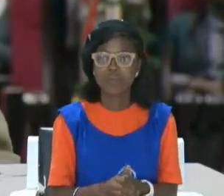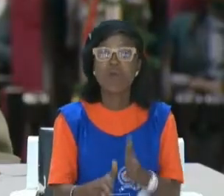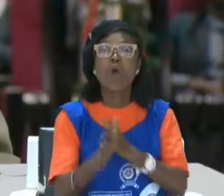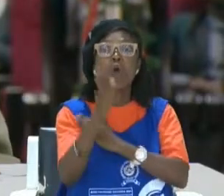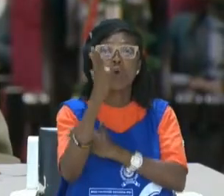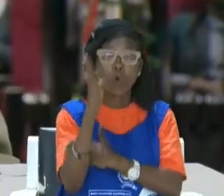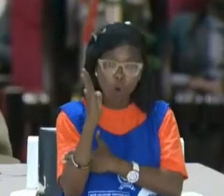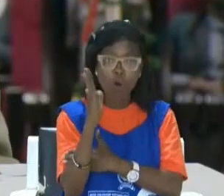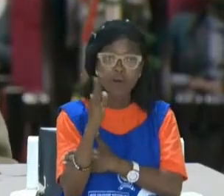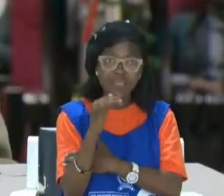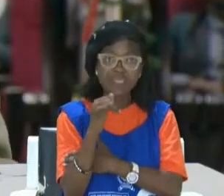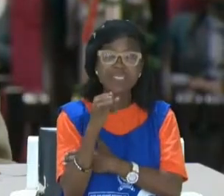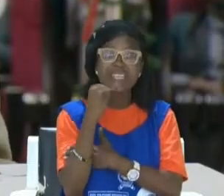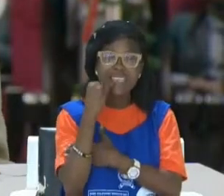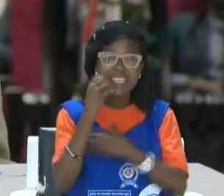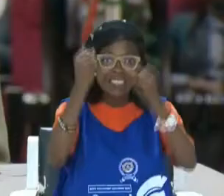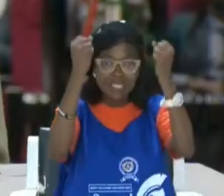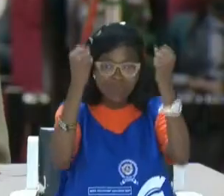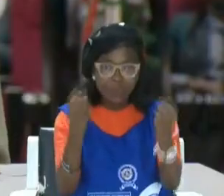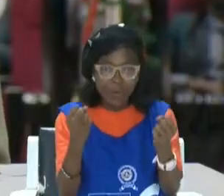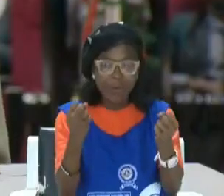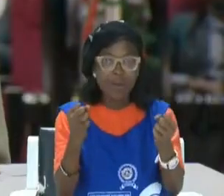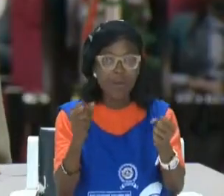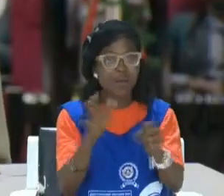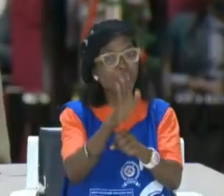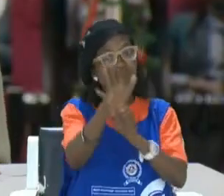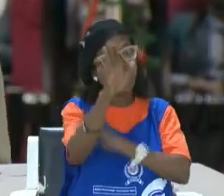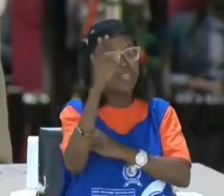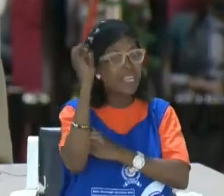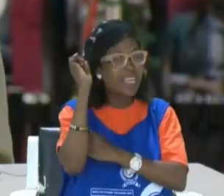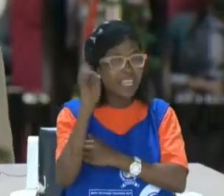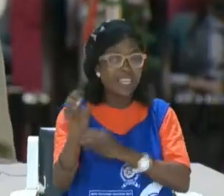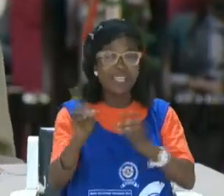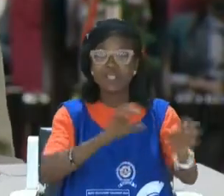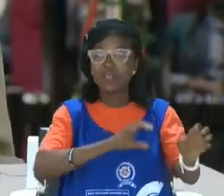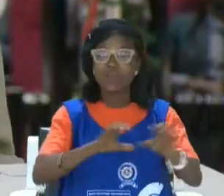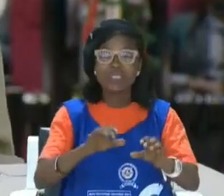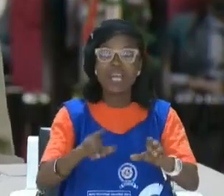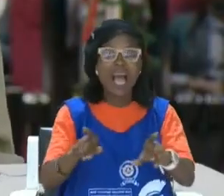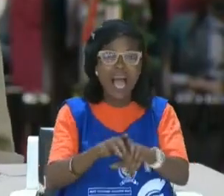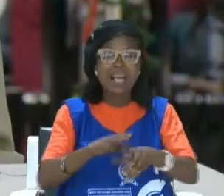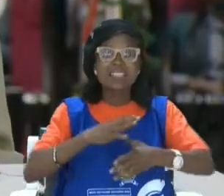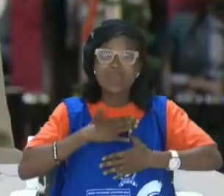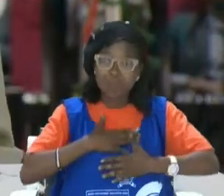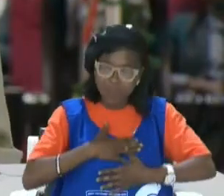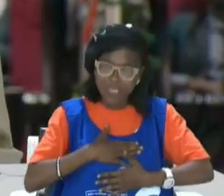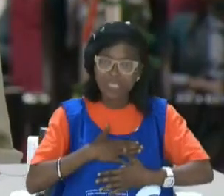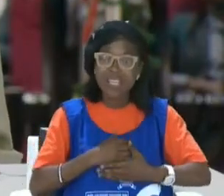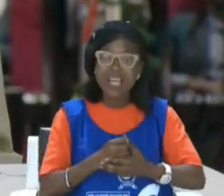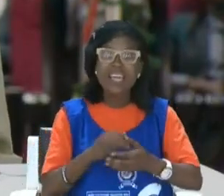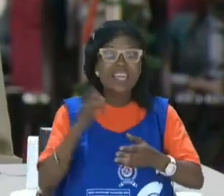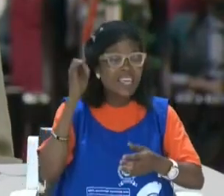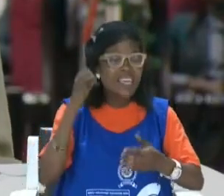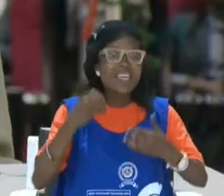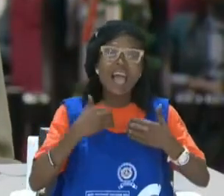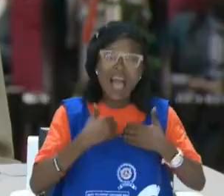God is sovereign. He does as he pleases. But he has made arrangements